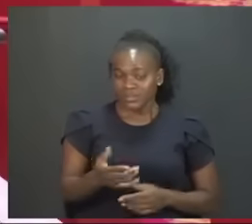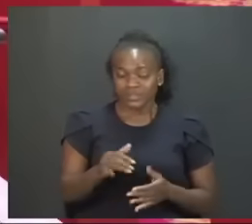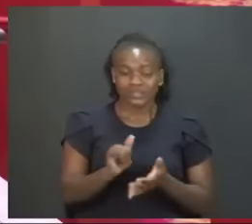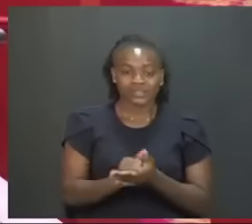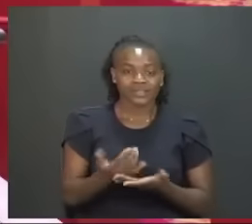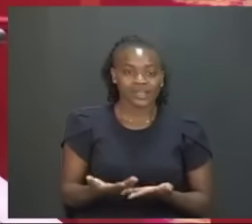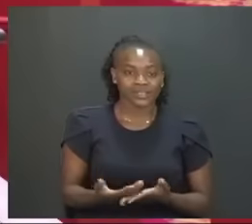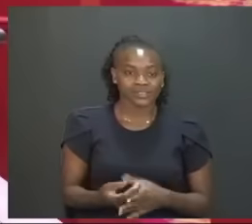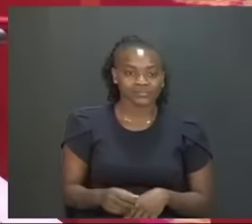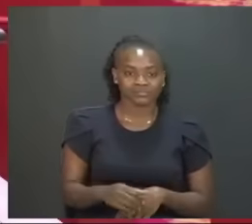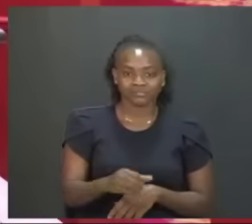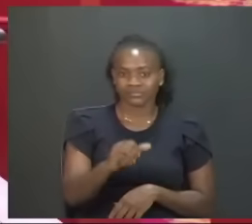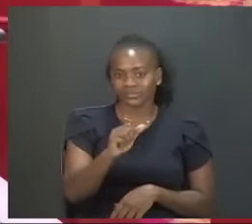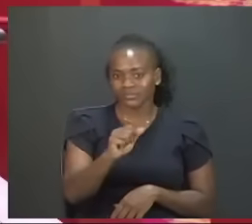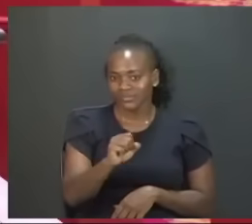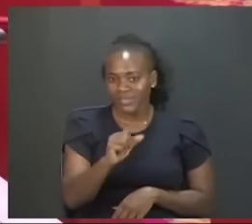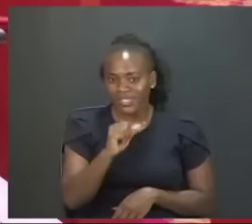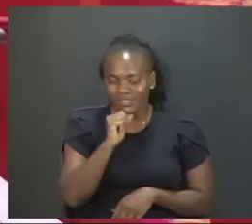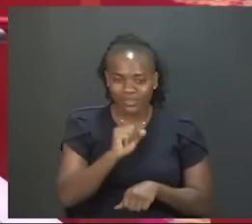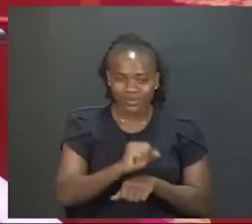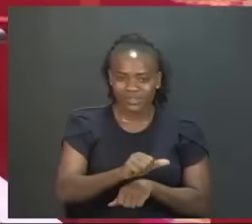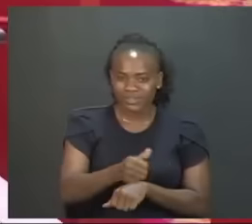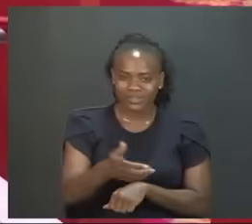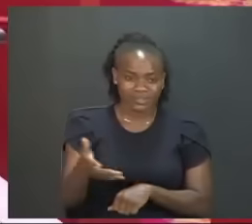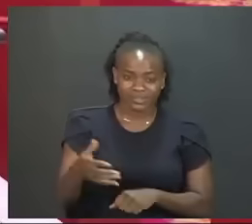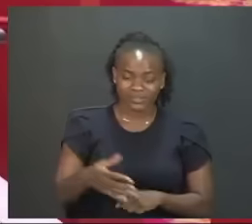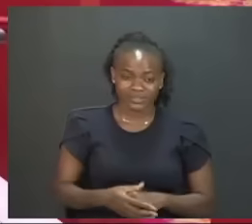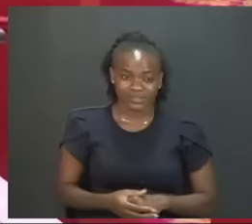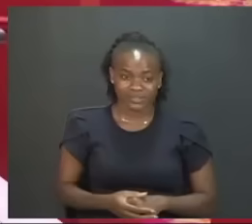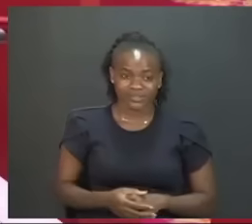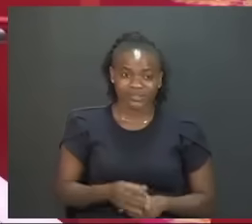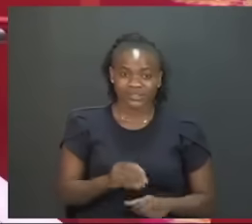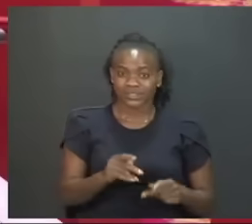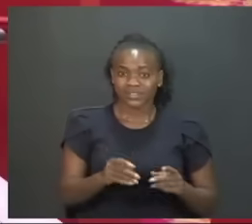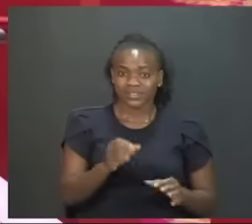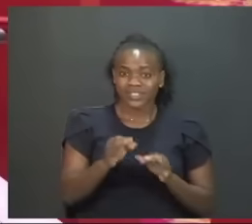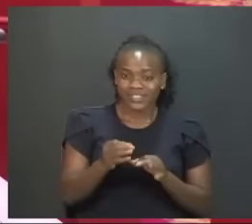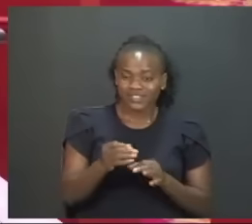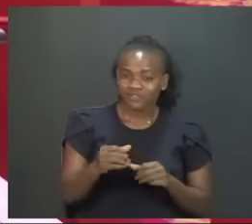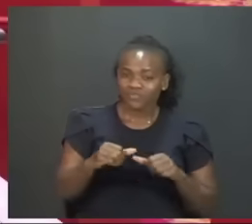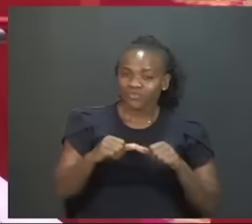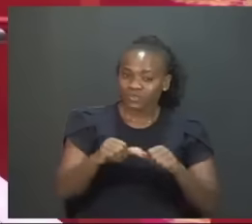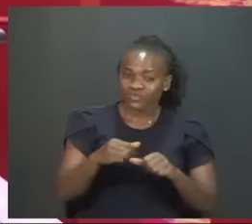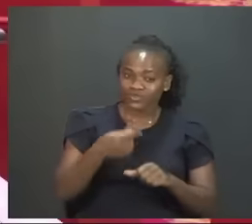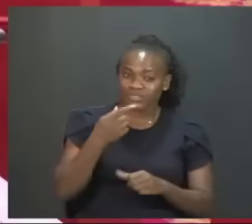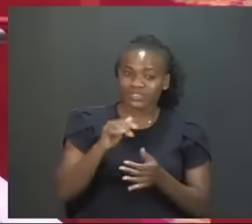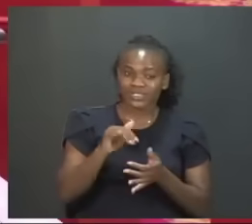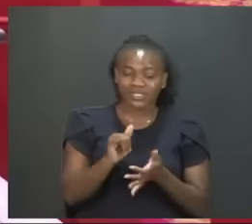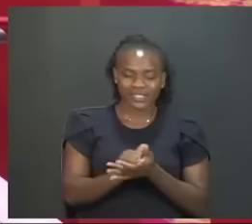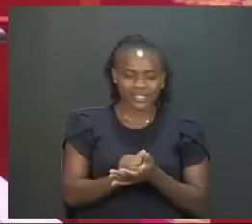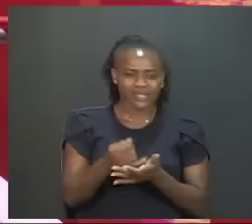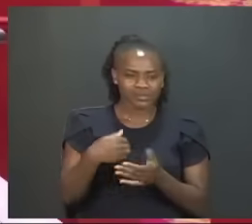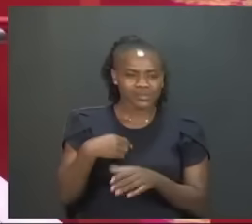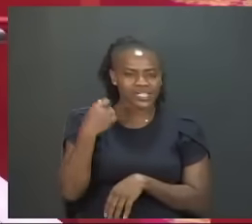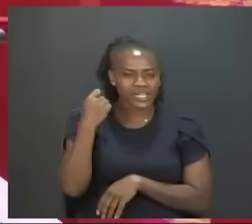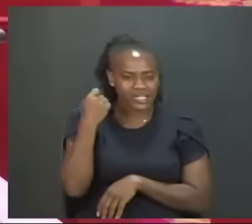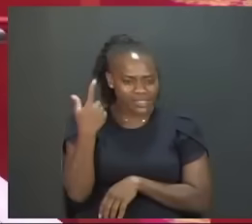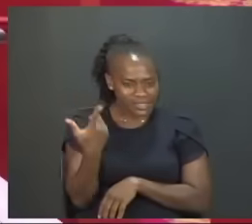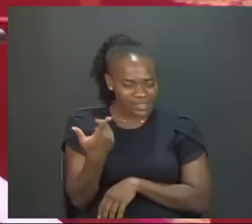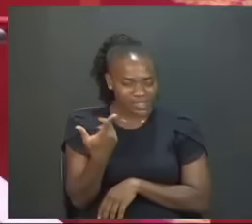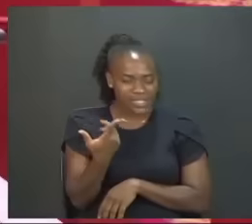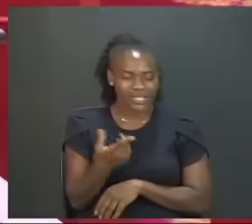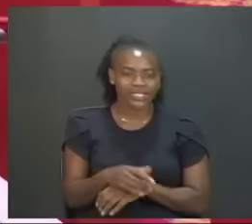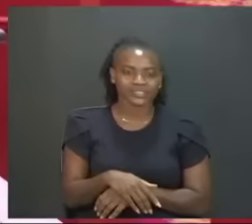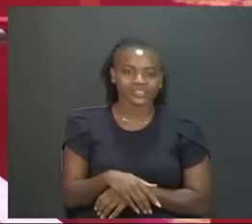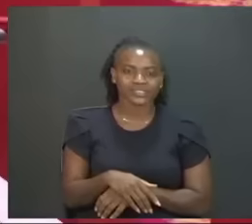are not working and etc. When you keep making those statements, I can understand that the objective might just